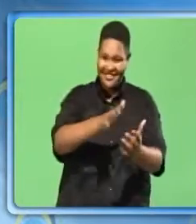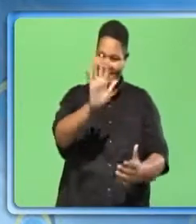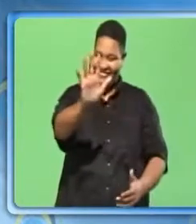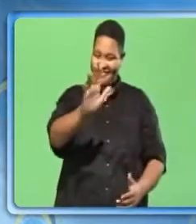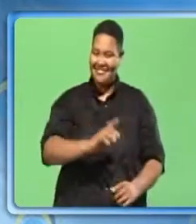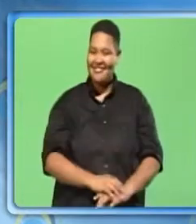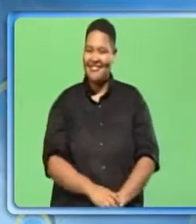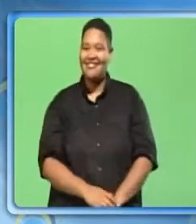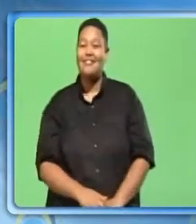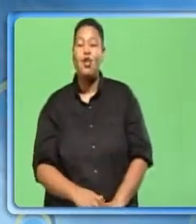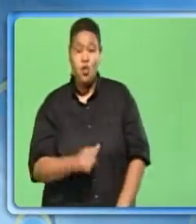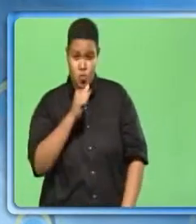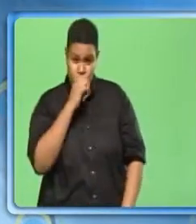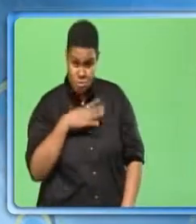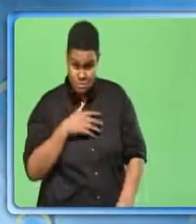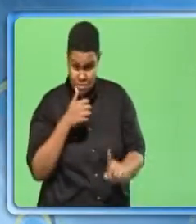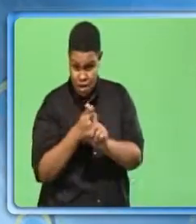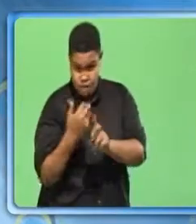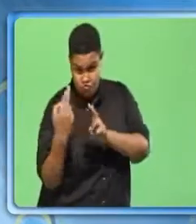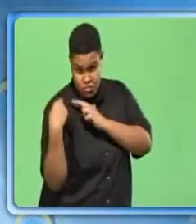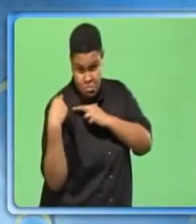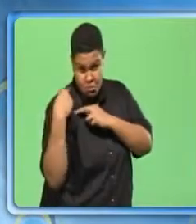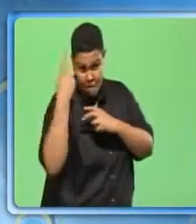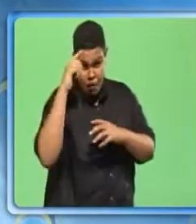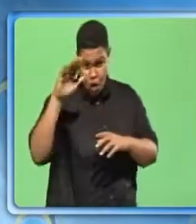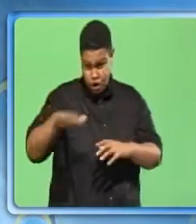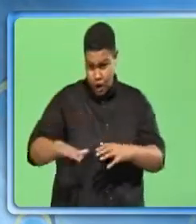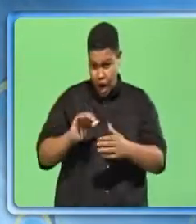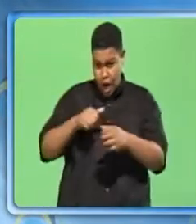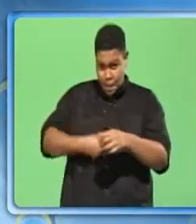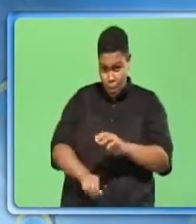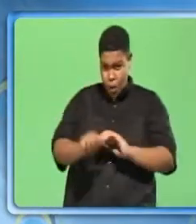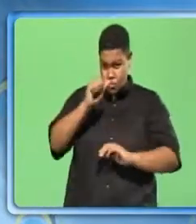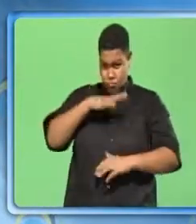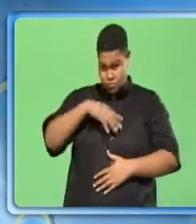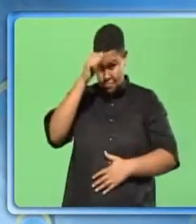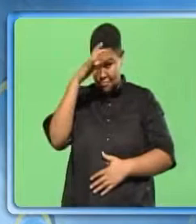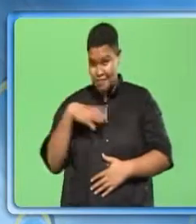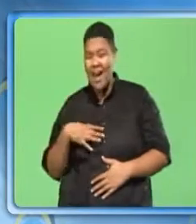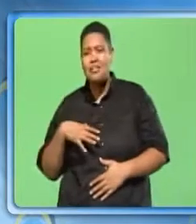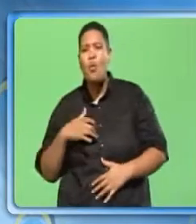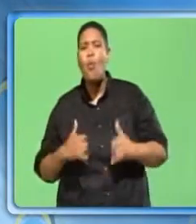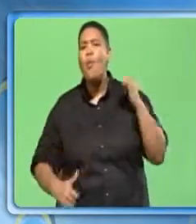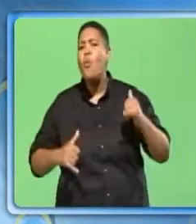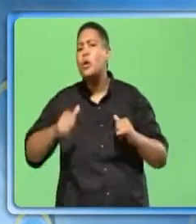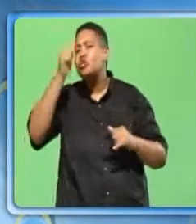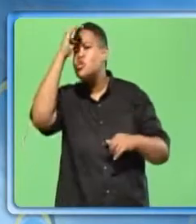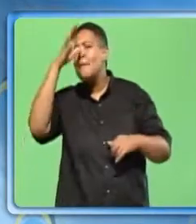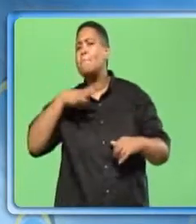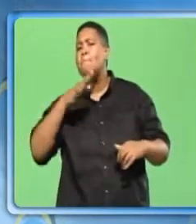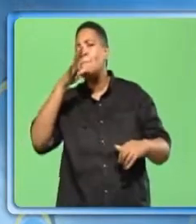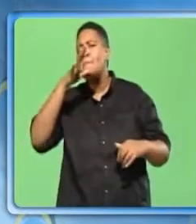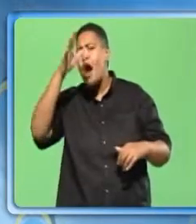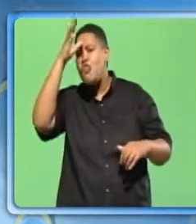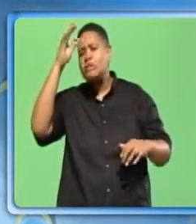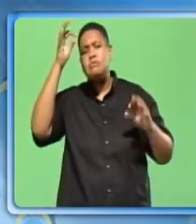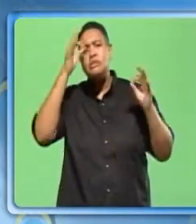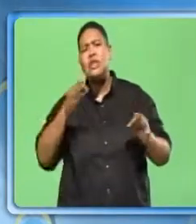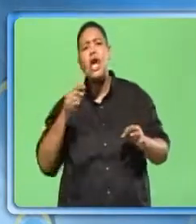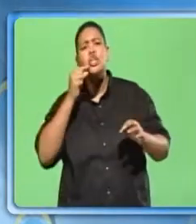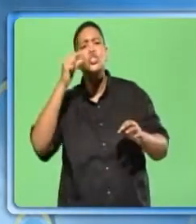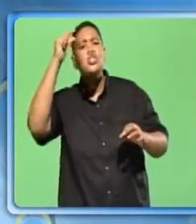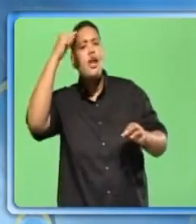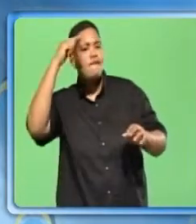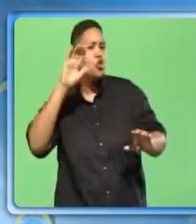But are women responsible for the sex of the child? Which parent actually determines the gender of the child?